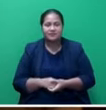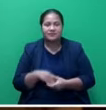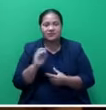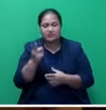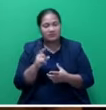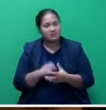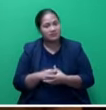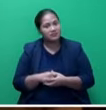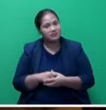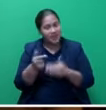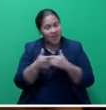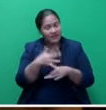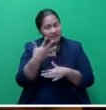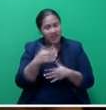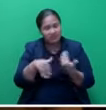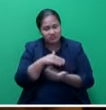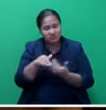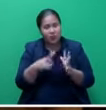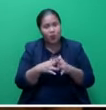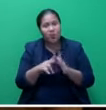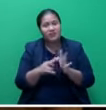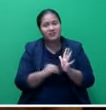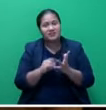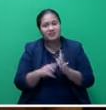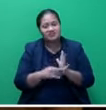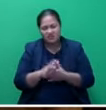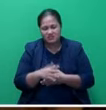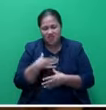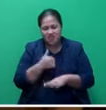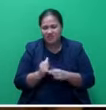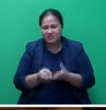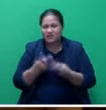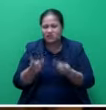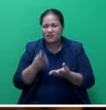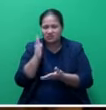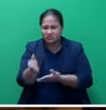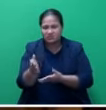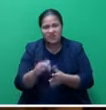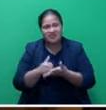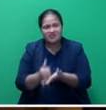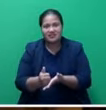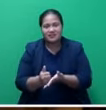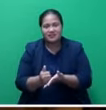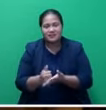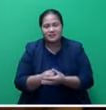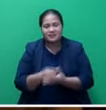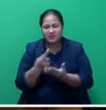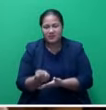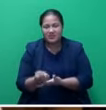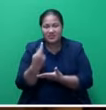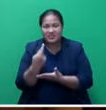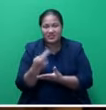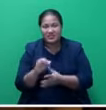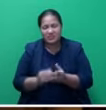5 TC Winston, my government has provided direct assistance to build resilience by increasing cane yield and